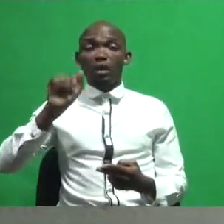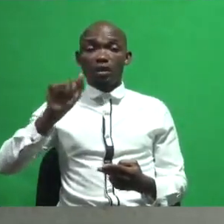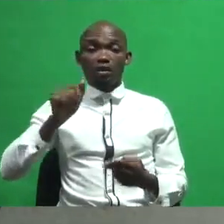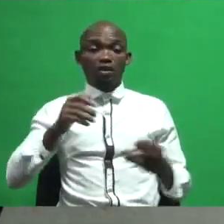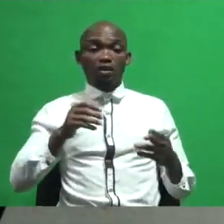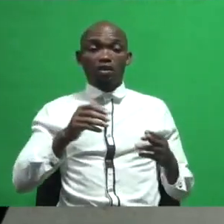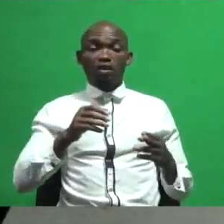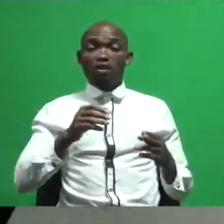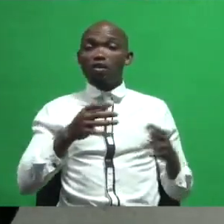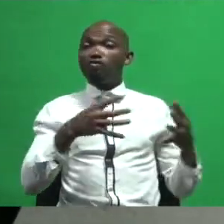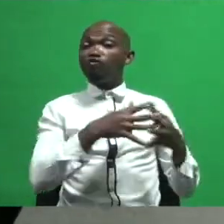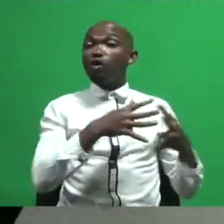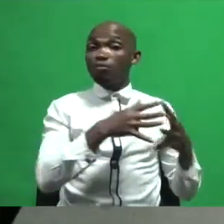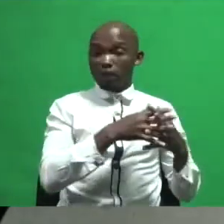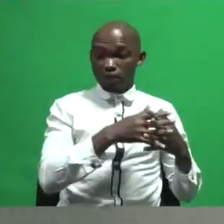formula.